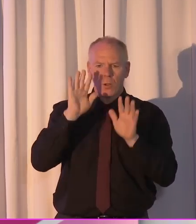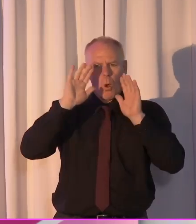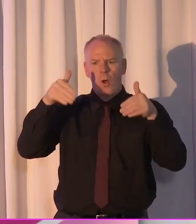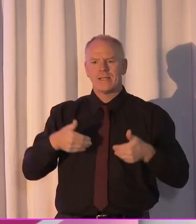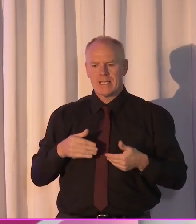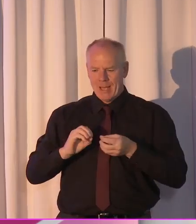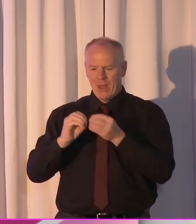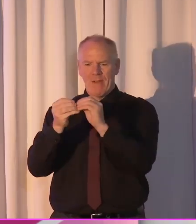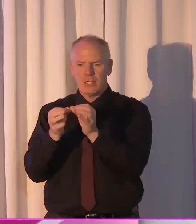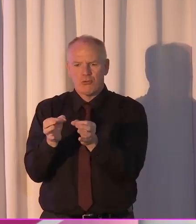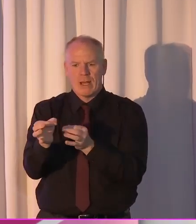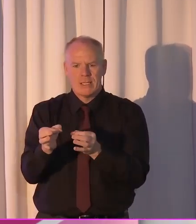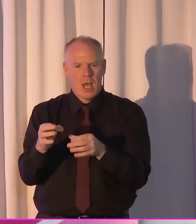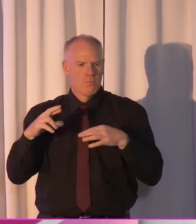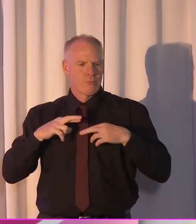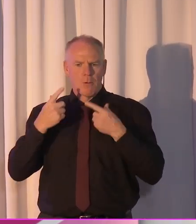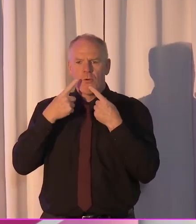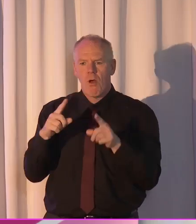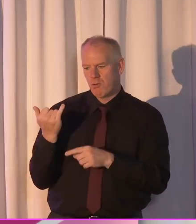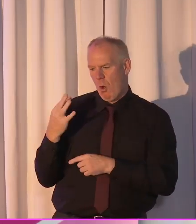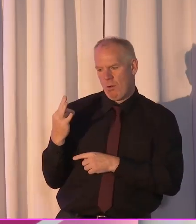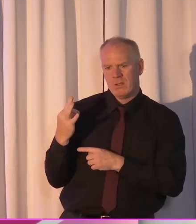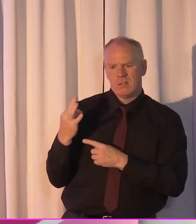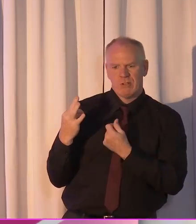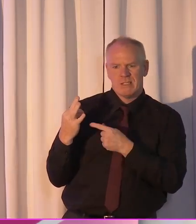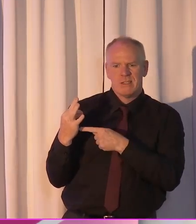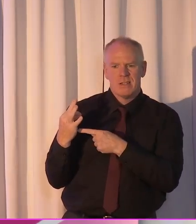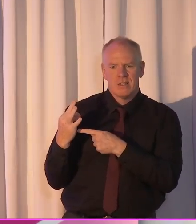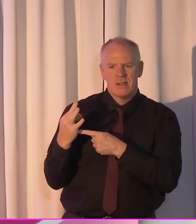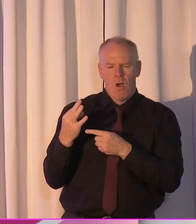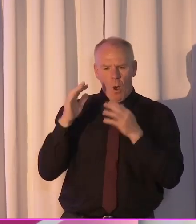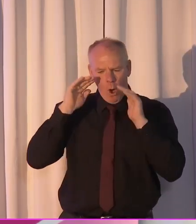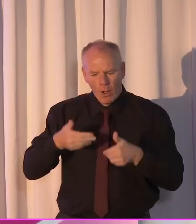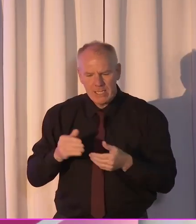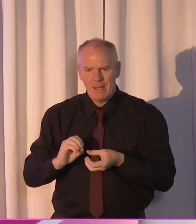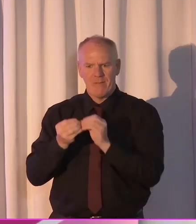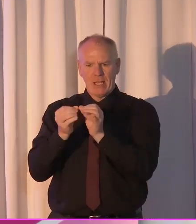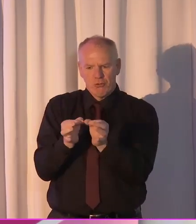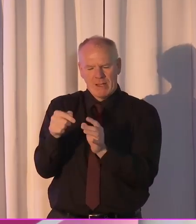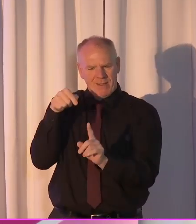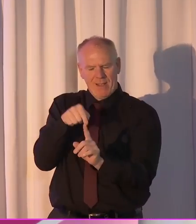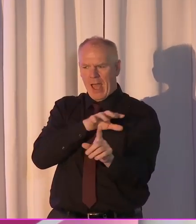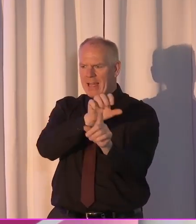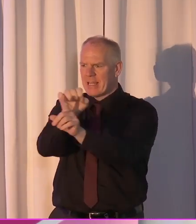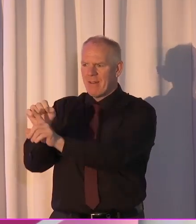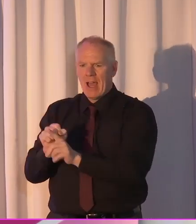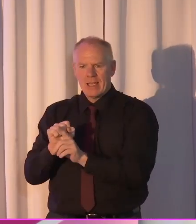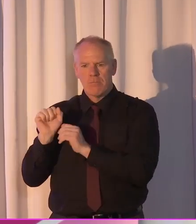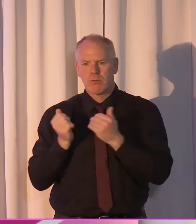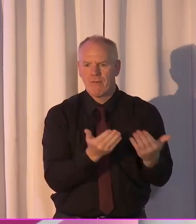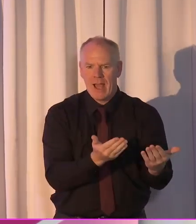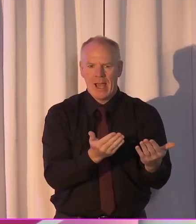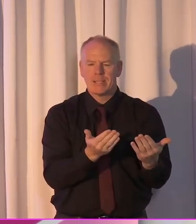Strategy, which I was proud to launch in August of this year. The Autism Innovation Strategy seeks to identify and